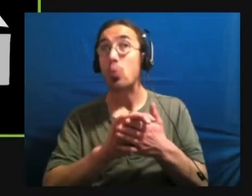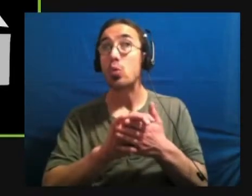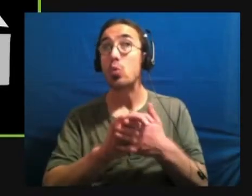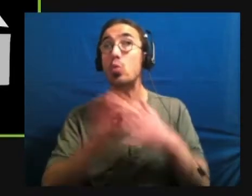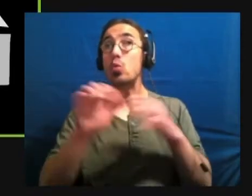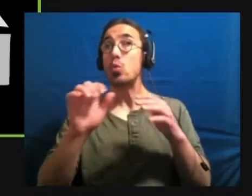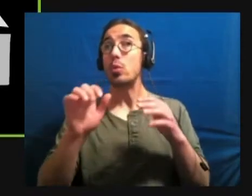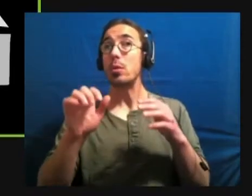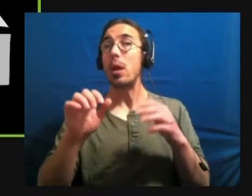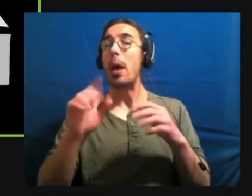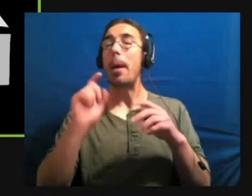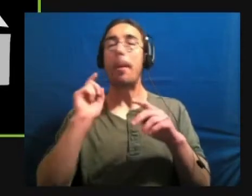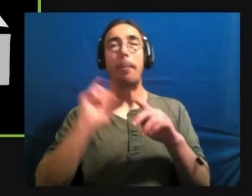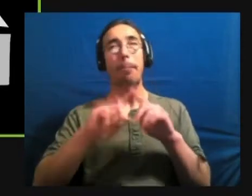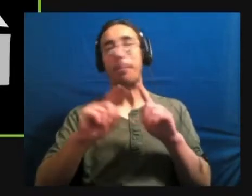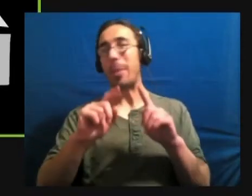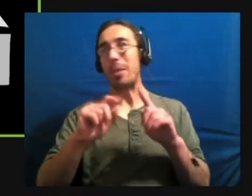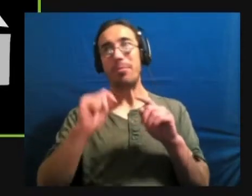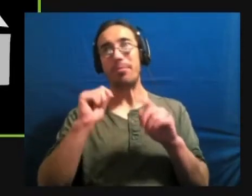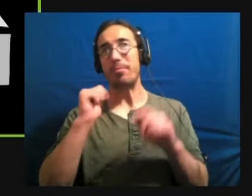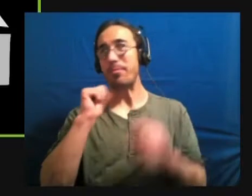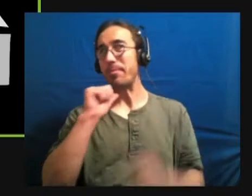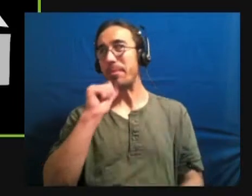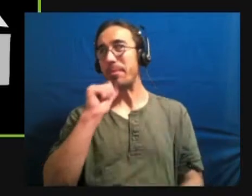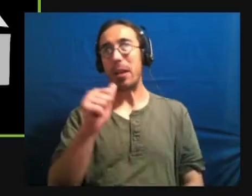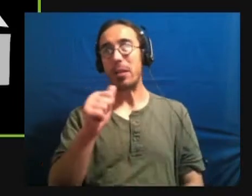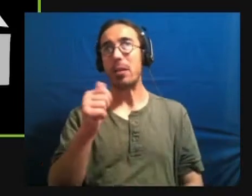probably won't be as